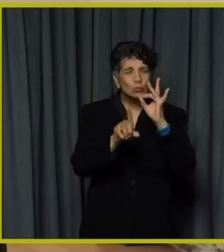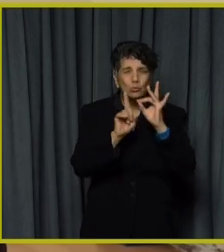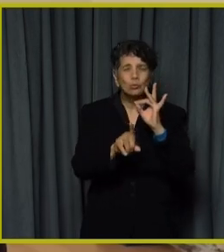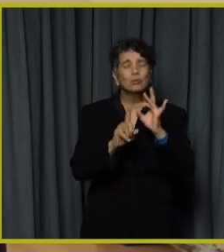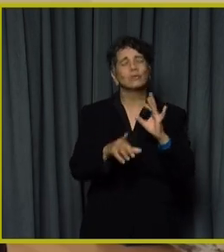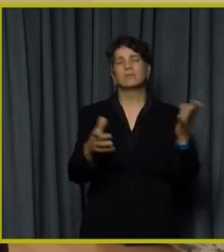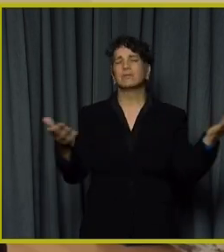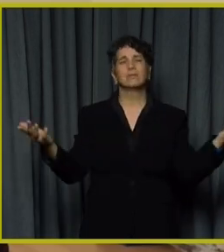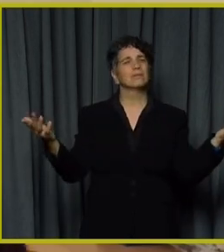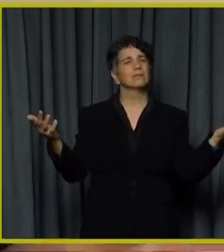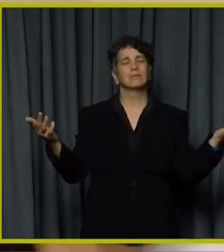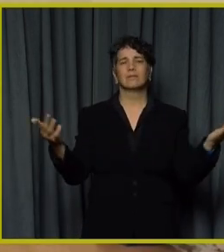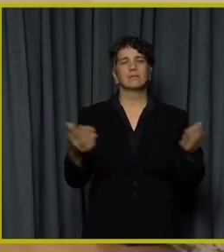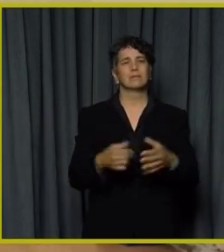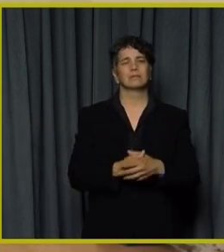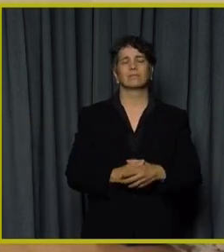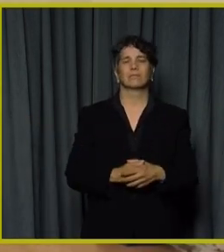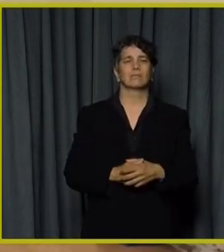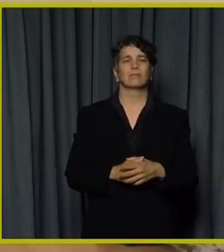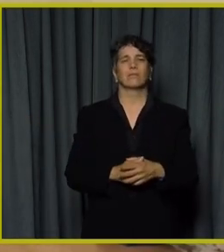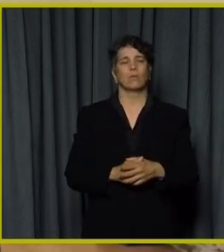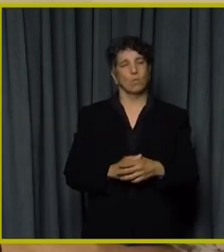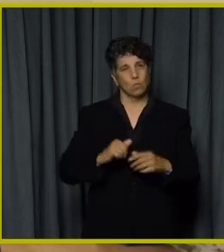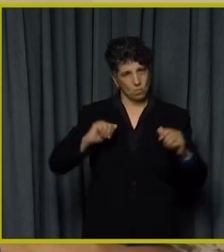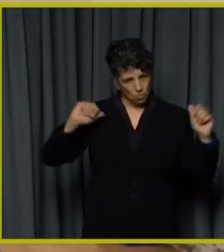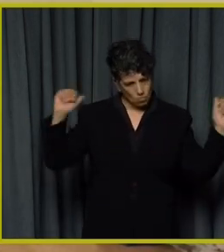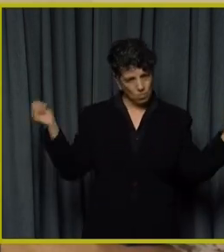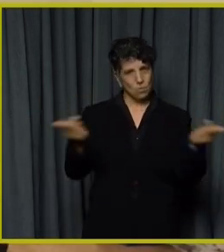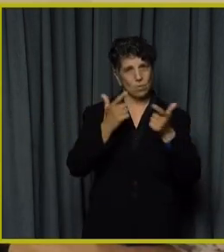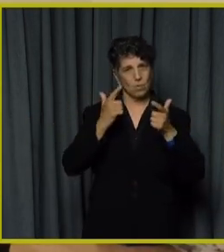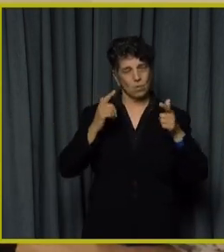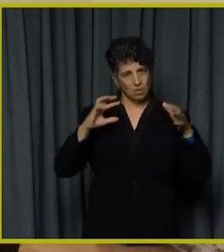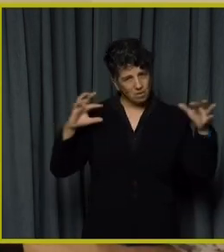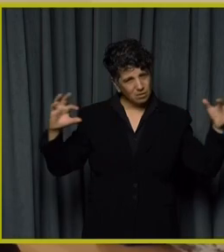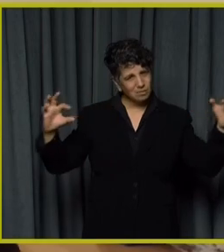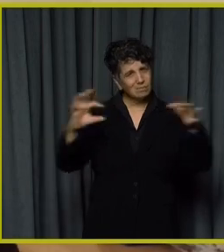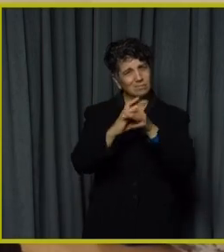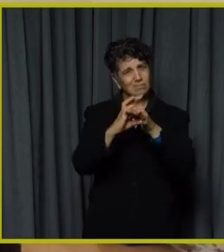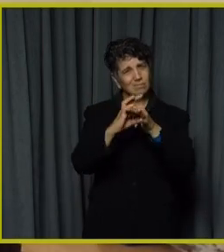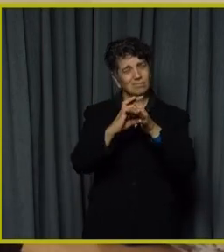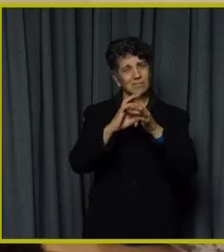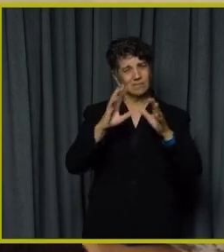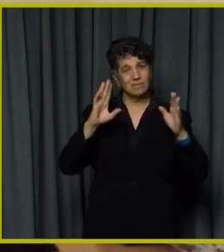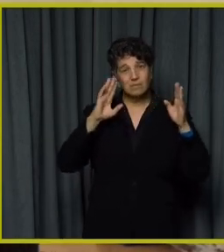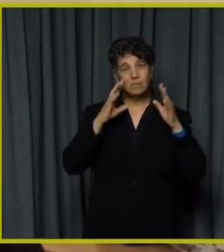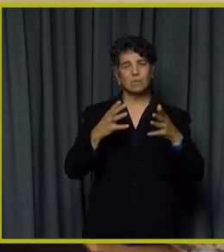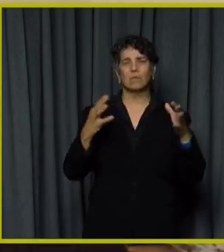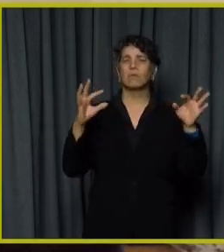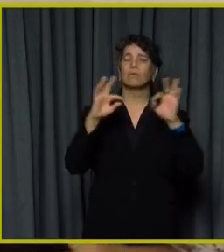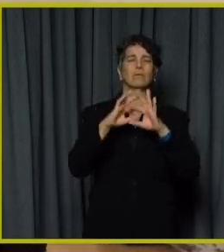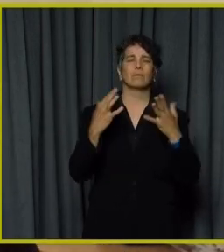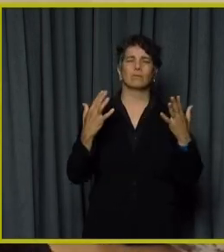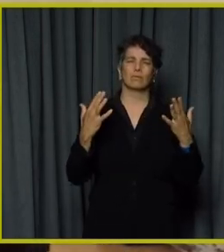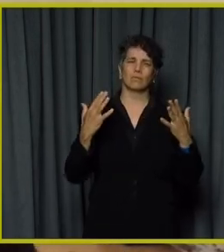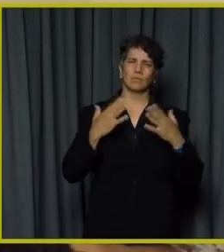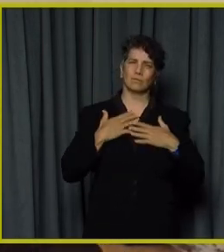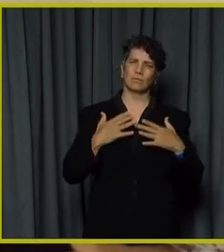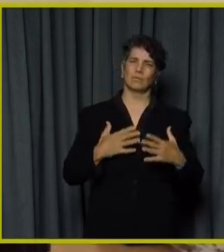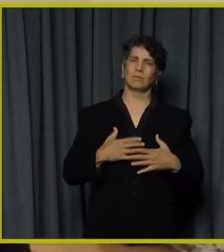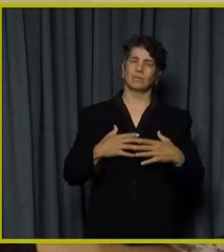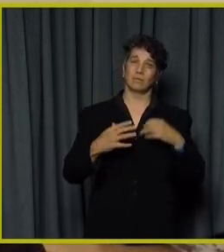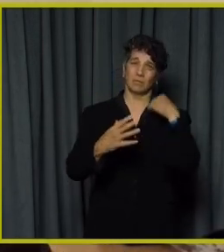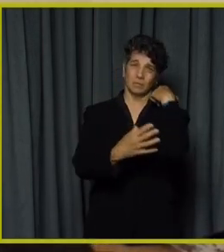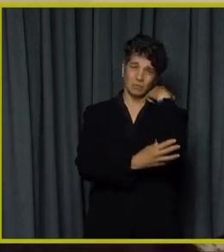Buddhists like bell hooks, all of us together focusing on the precious humanity of poor and working